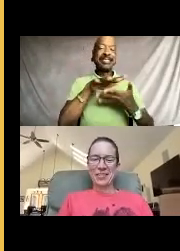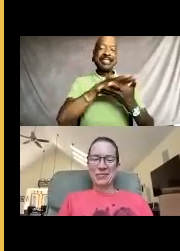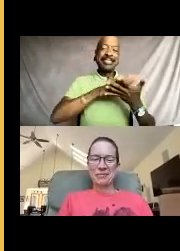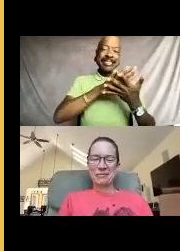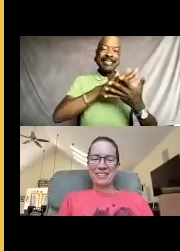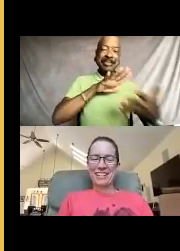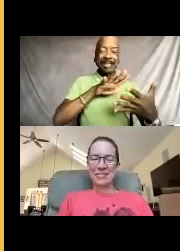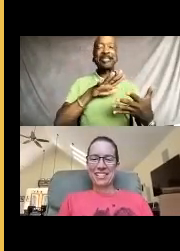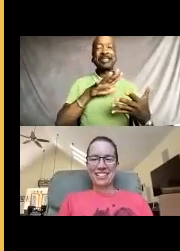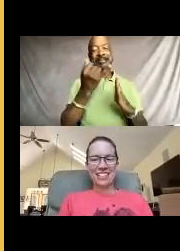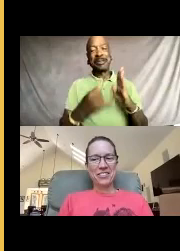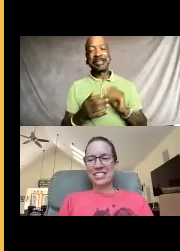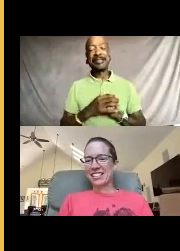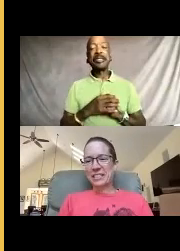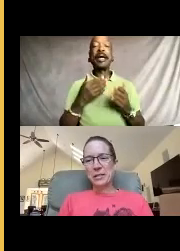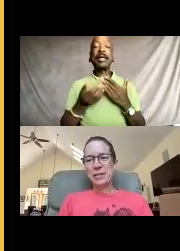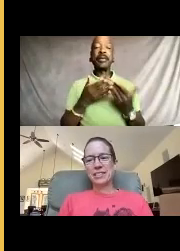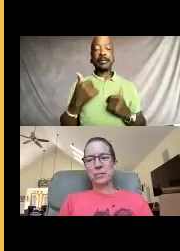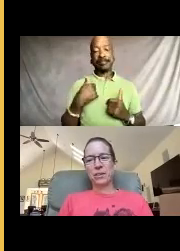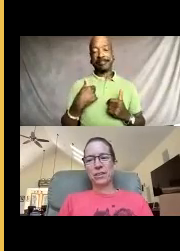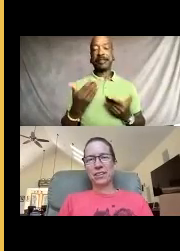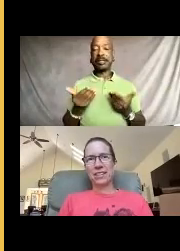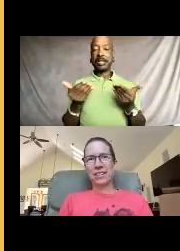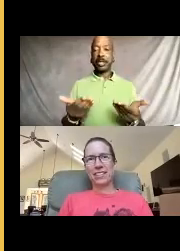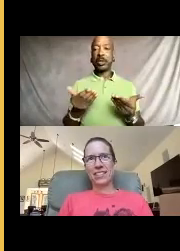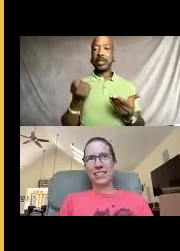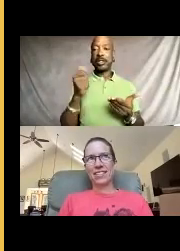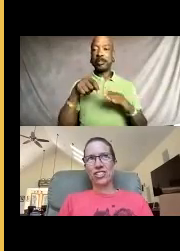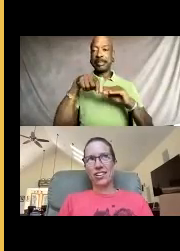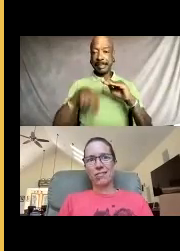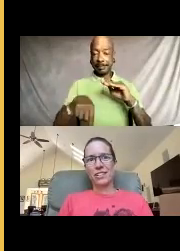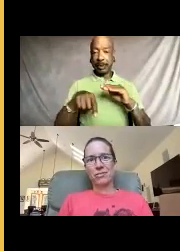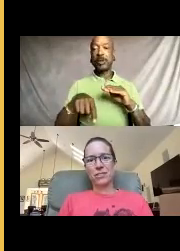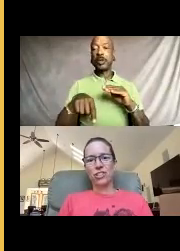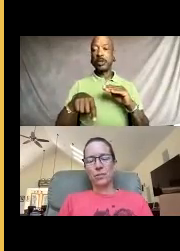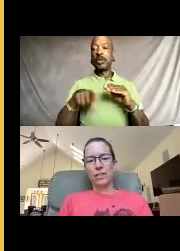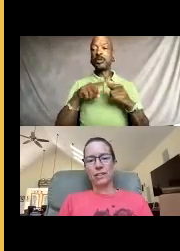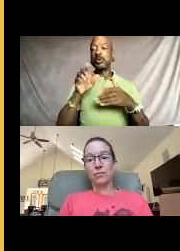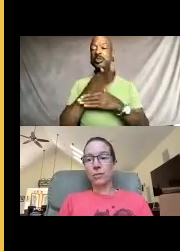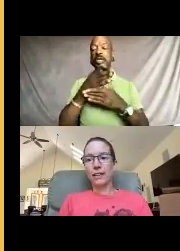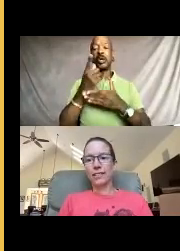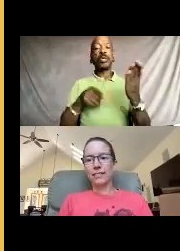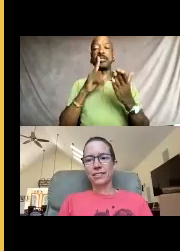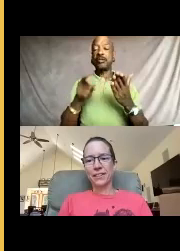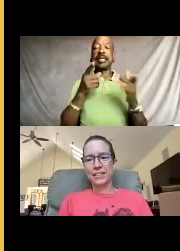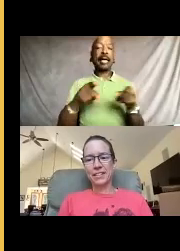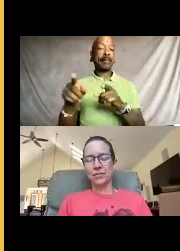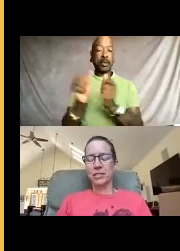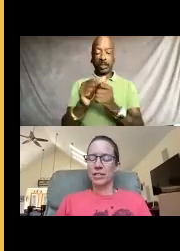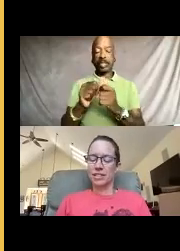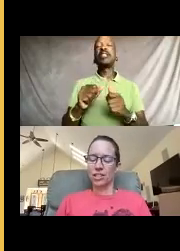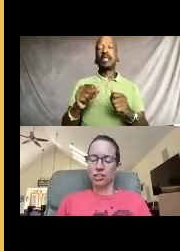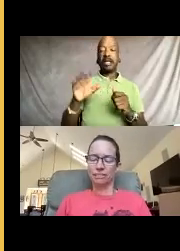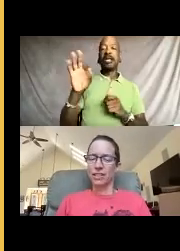Anyway, so I'm just going to go just a little bit deeper to share what is really shaping the format and the content